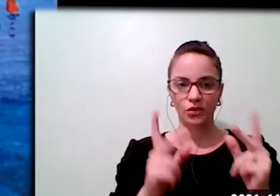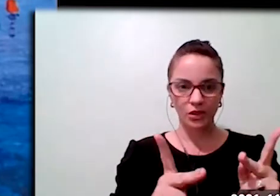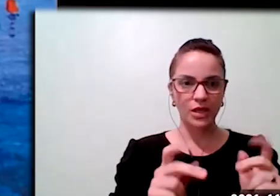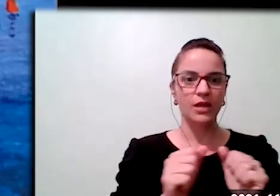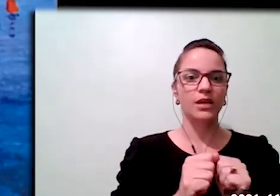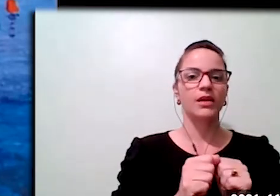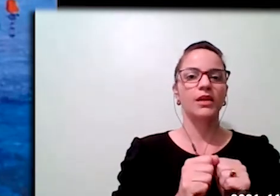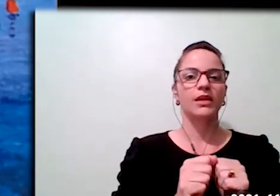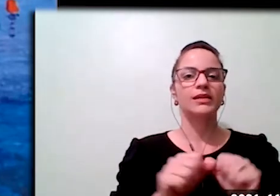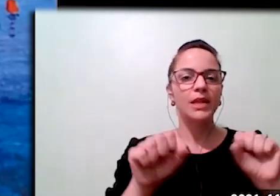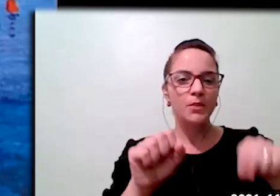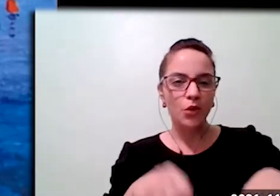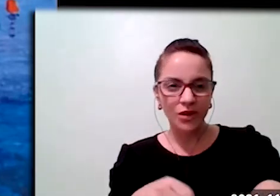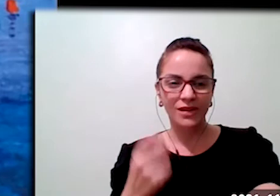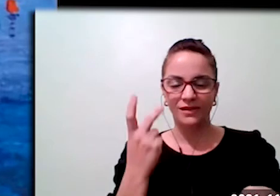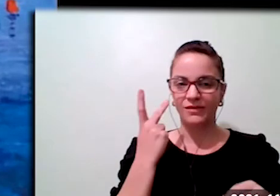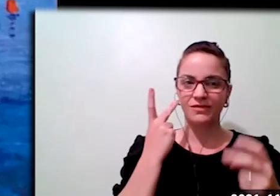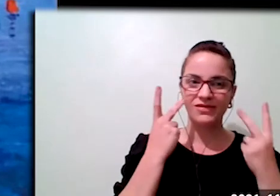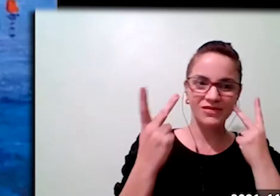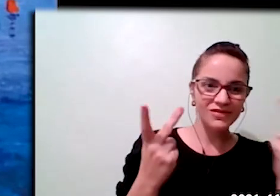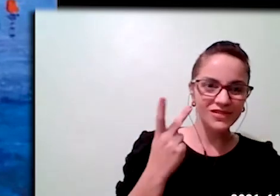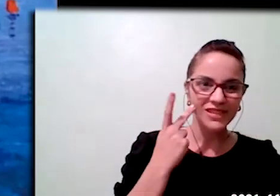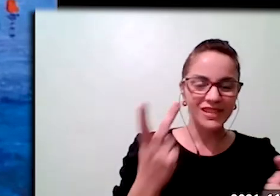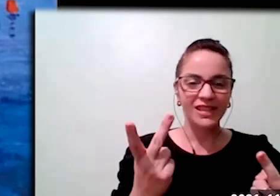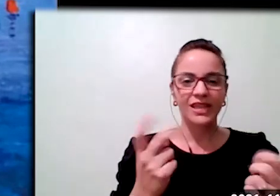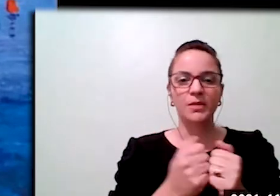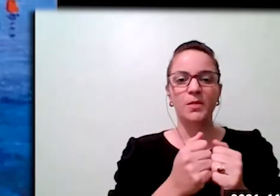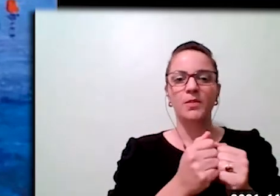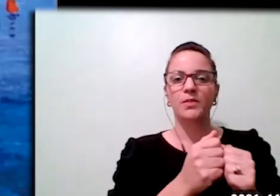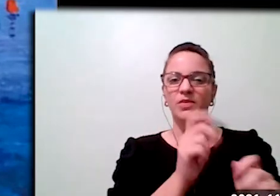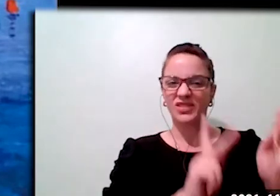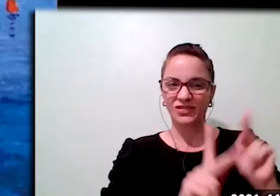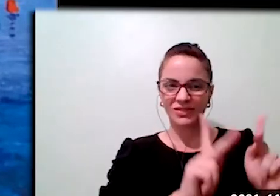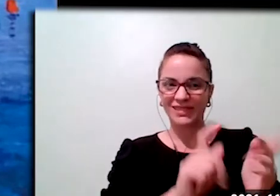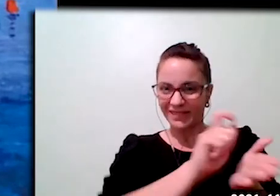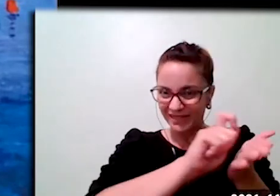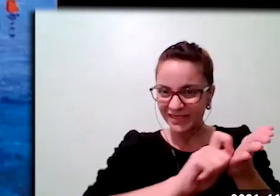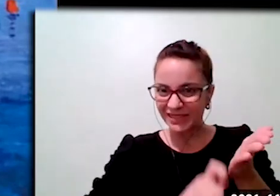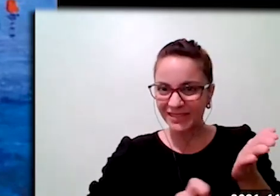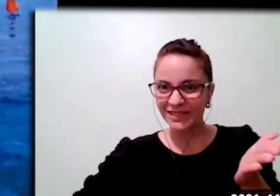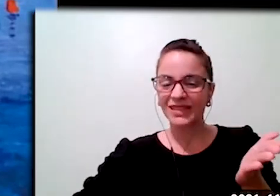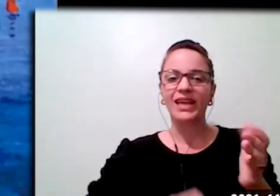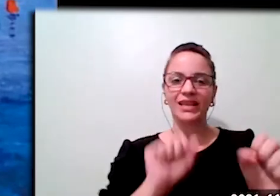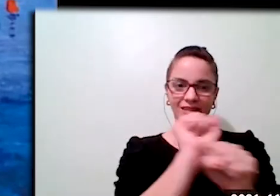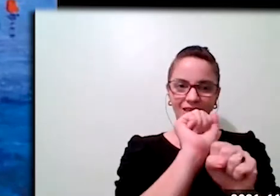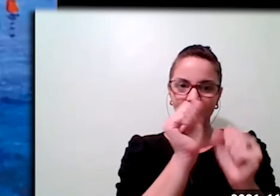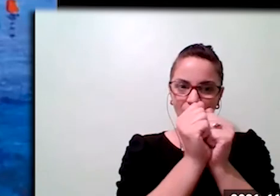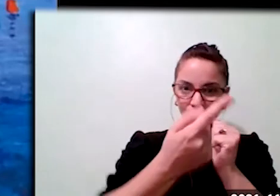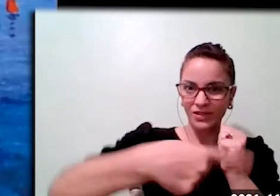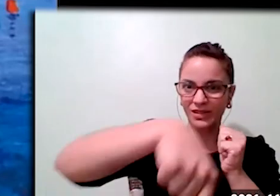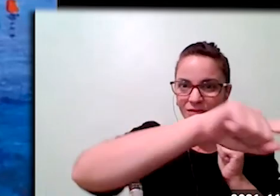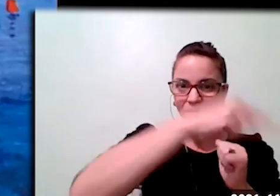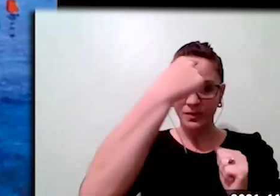wrote the content of the book and work hand by hand with them to complete the project in